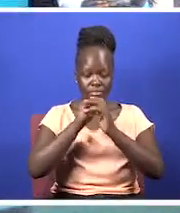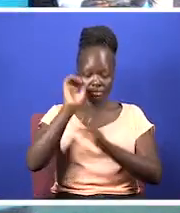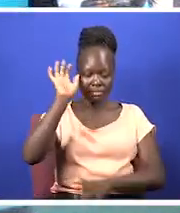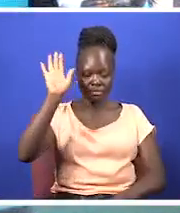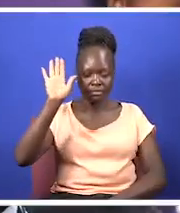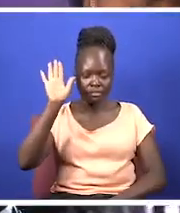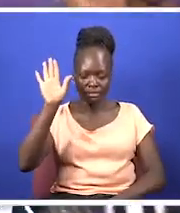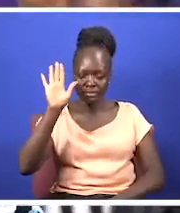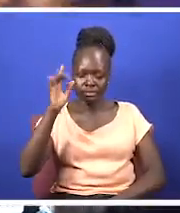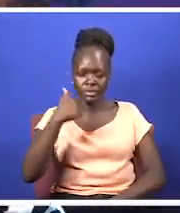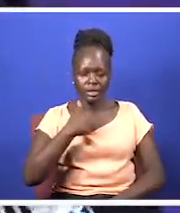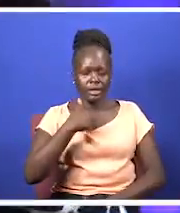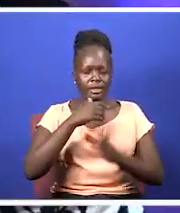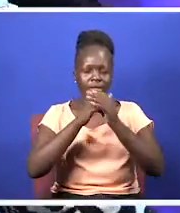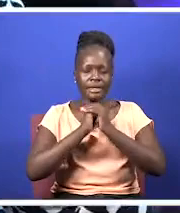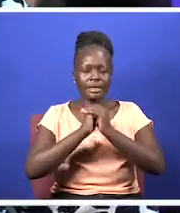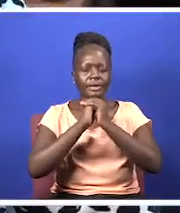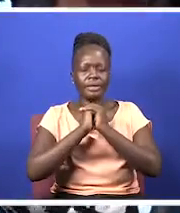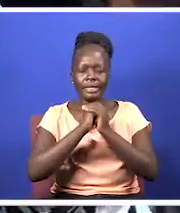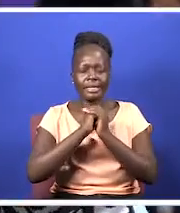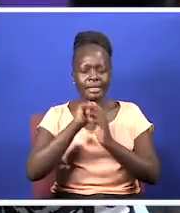kuabudu. Yes, Lord. Na